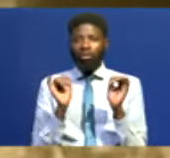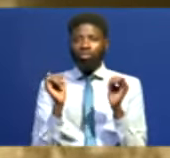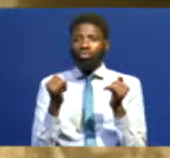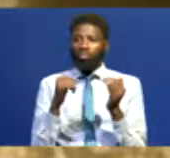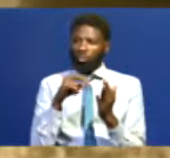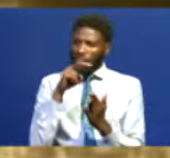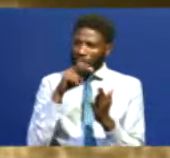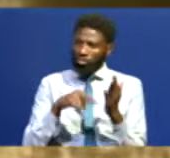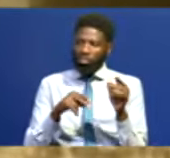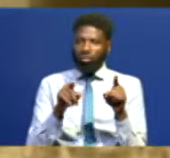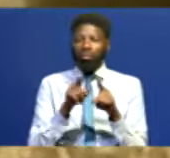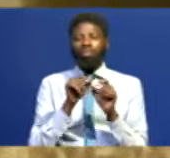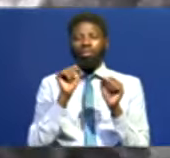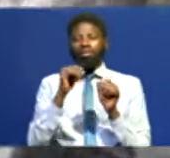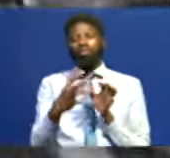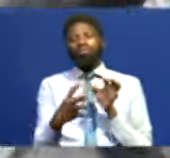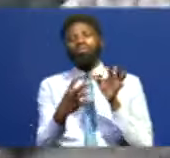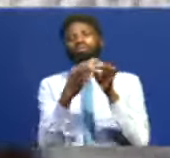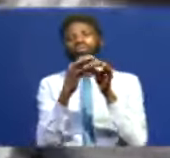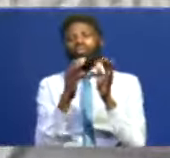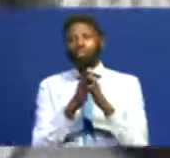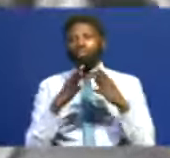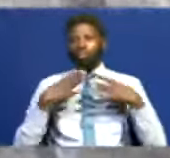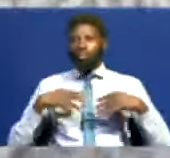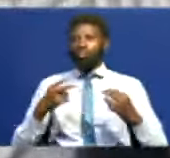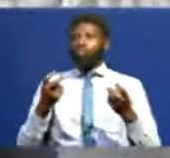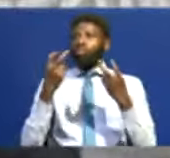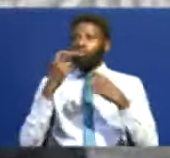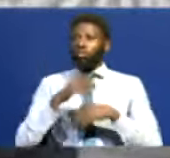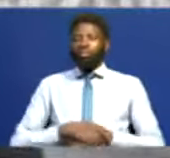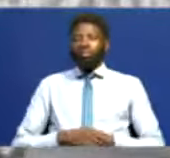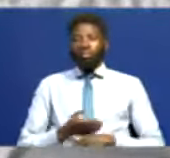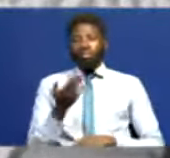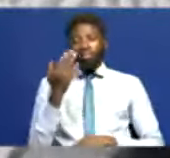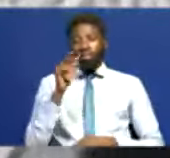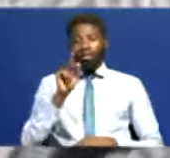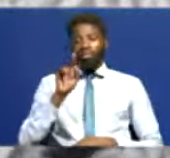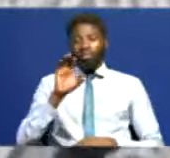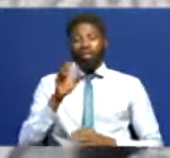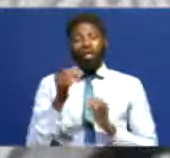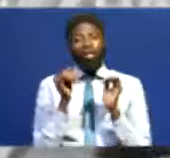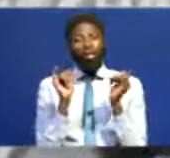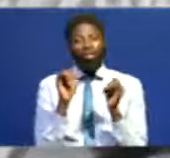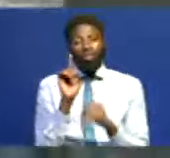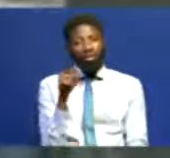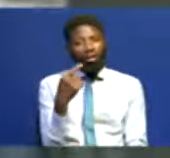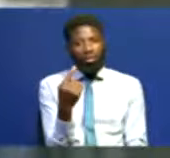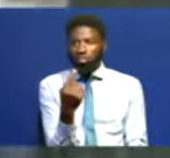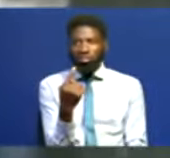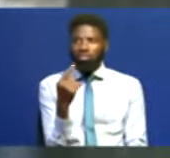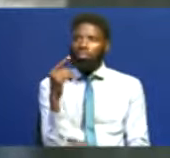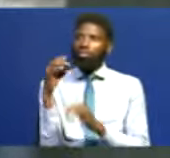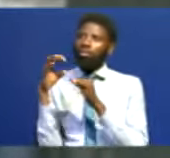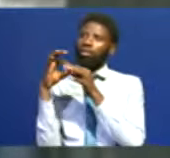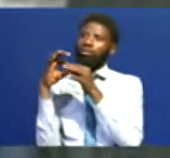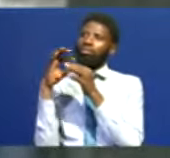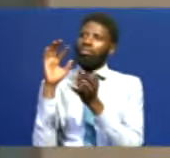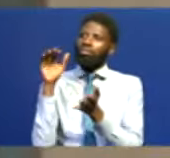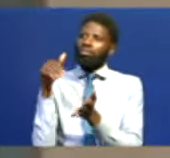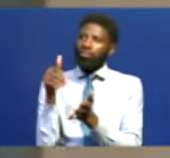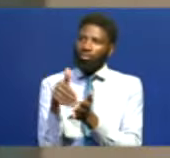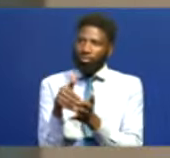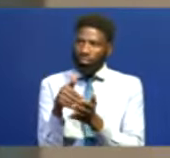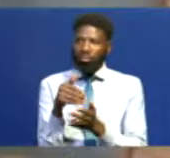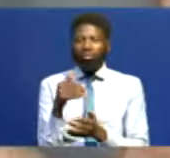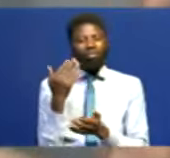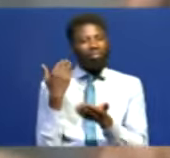able to connect with the audience. KBC was more than a news source. It was a cultural hub. From